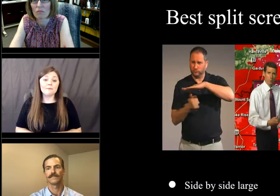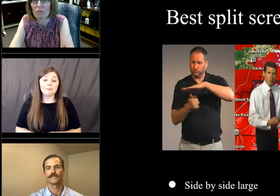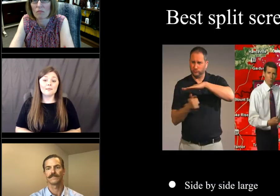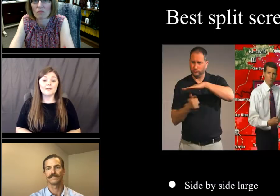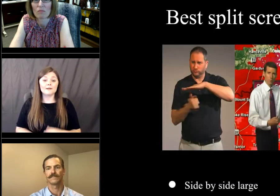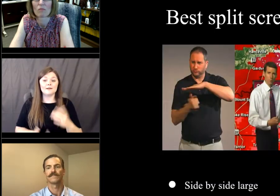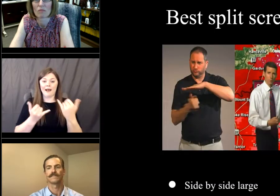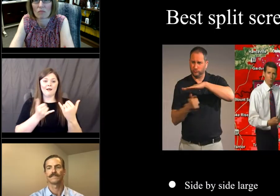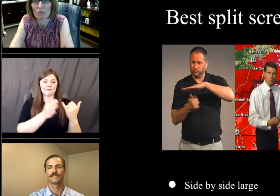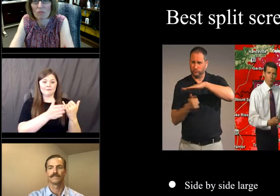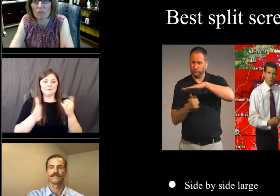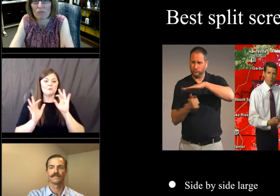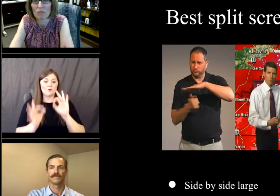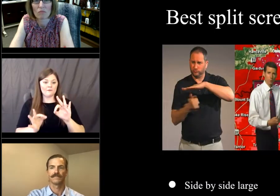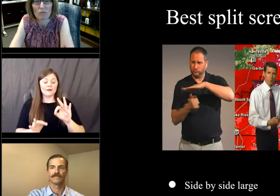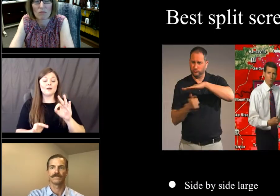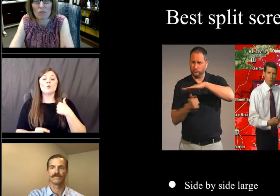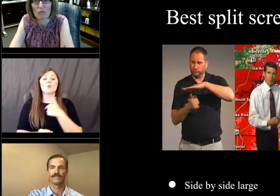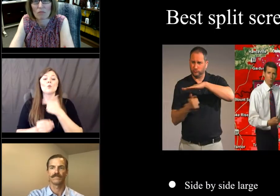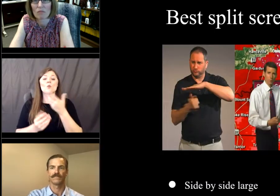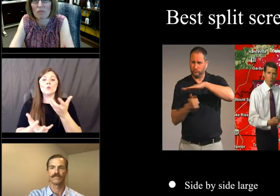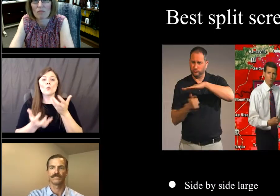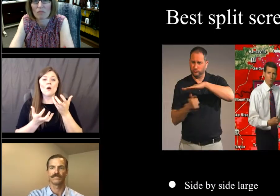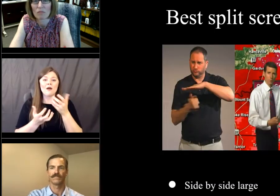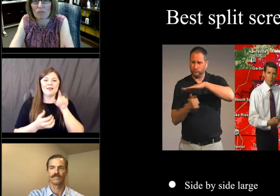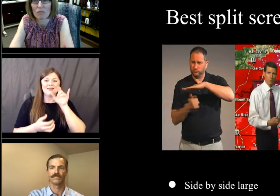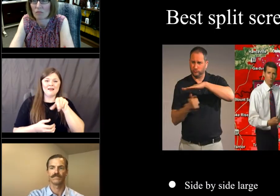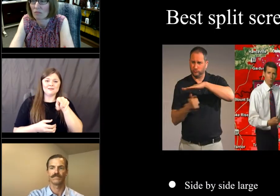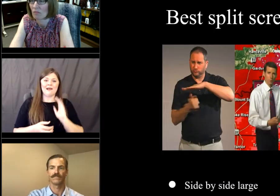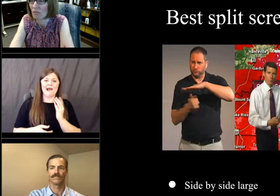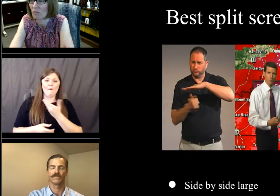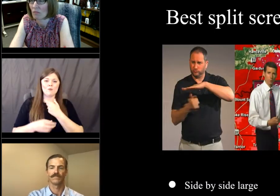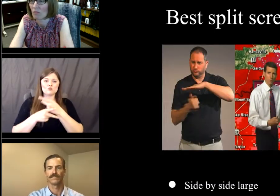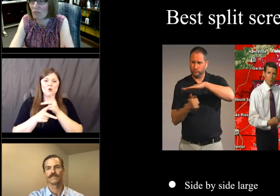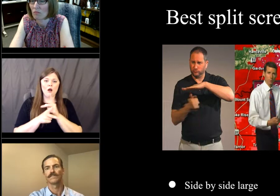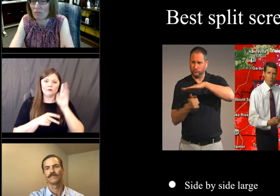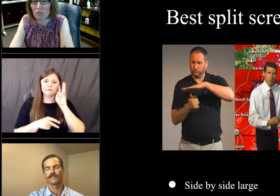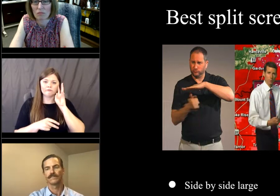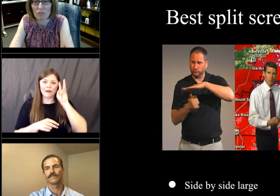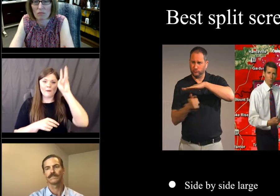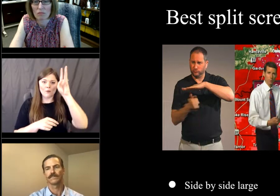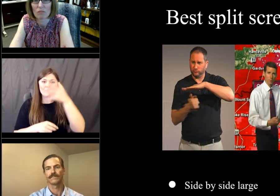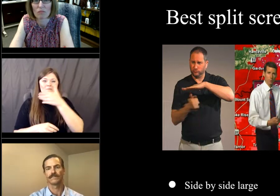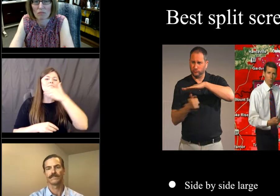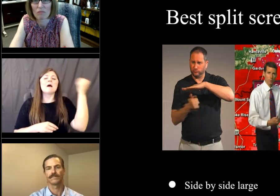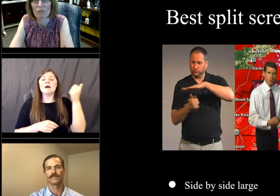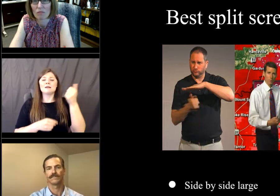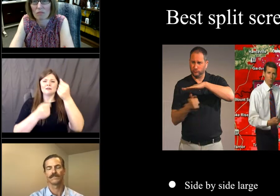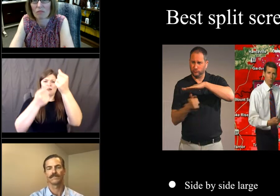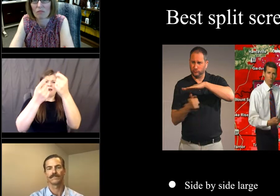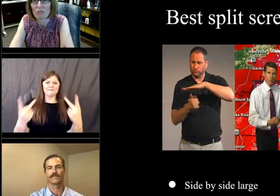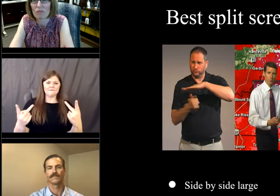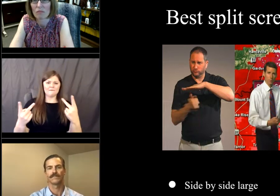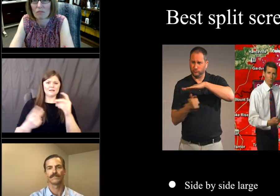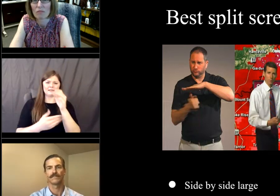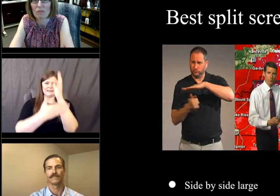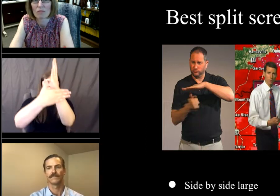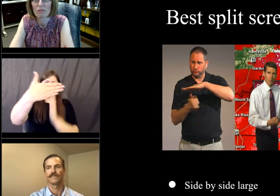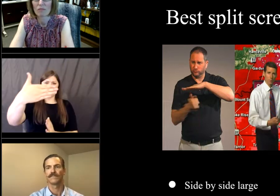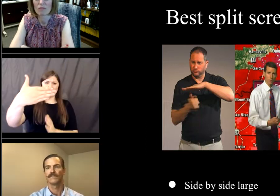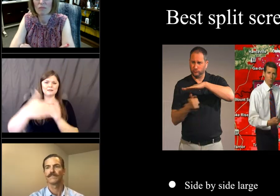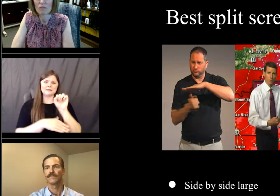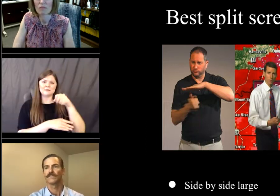there we go. We wanted to go to the product that we came up with, the best split screen format. And Darren, you can jump